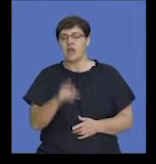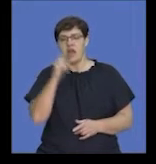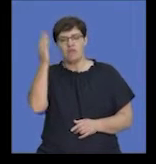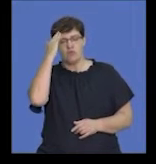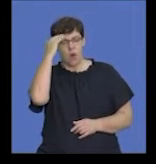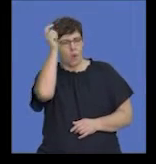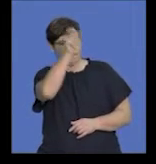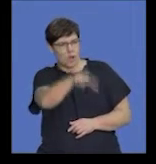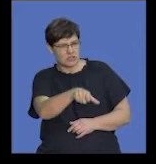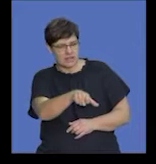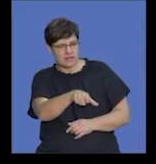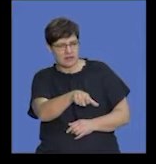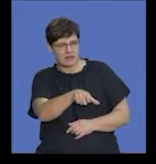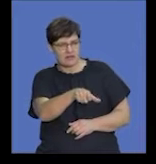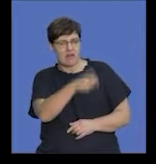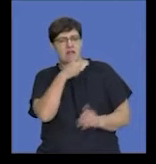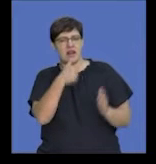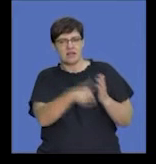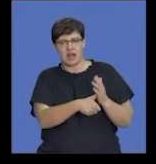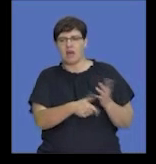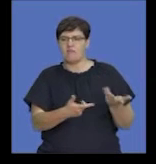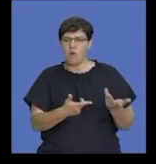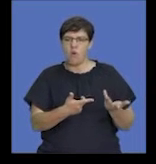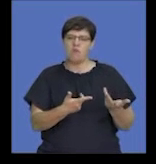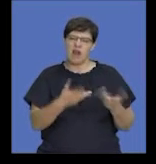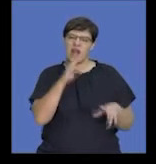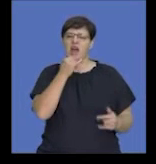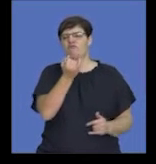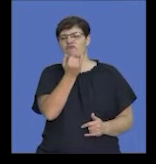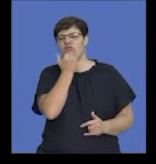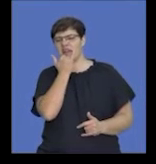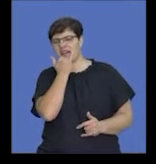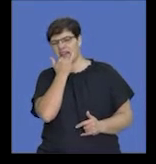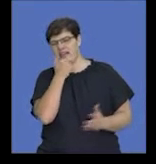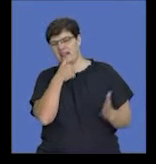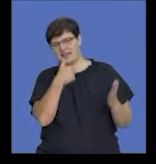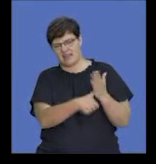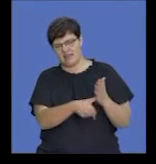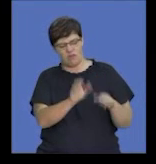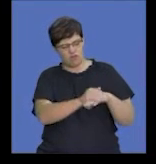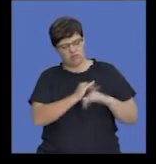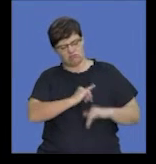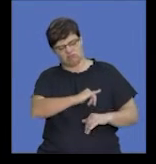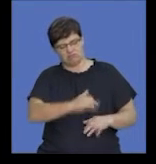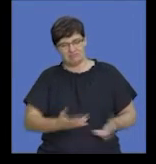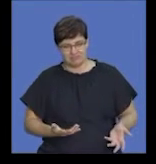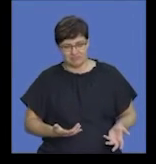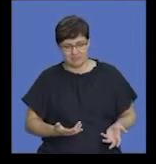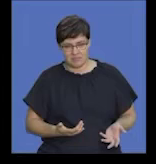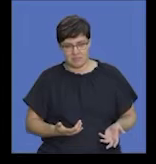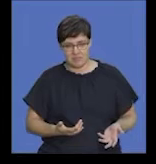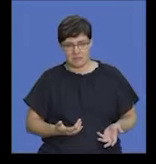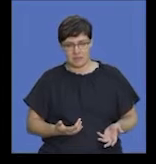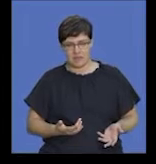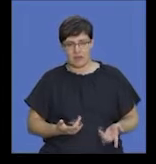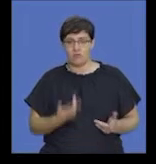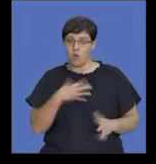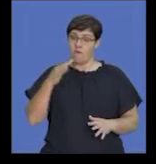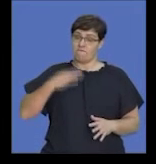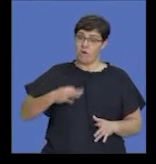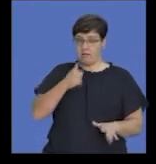person and end the letter this way. This is more for the friendly letters, right? It won't apply to your formal